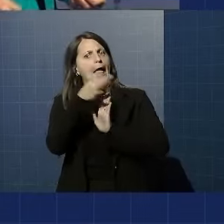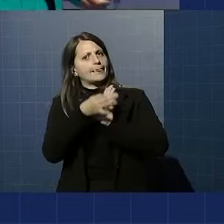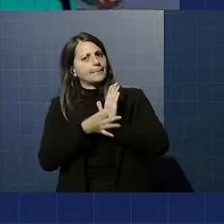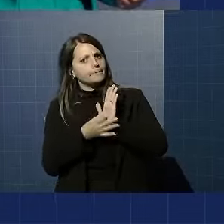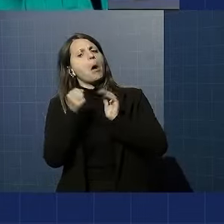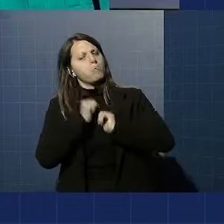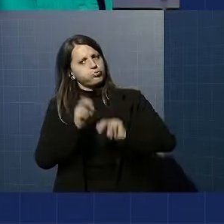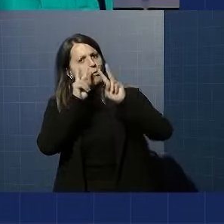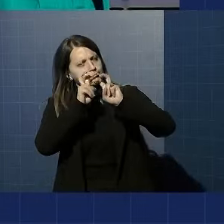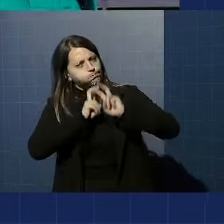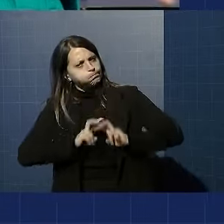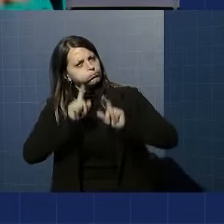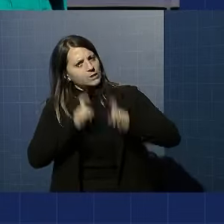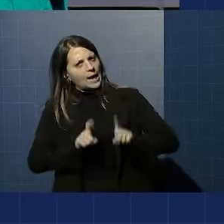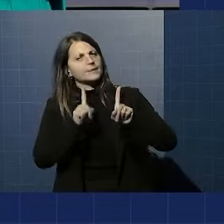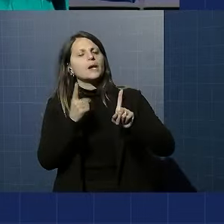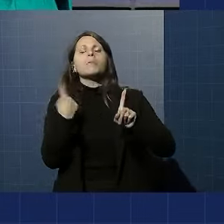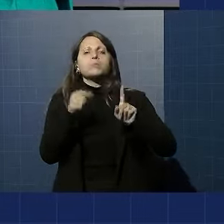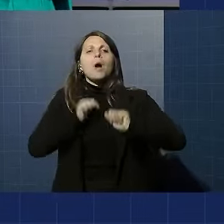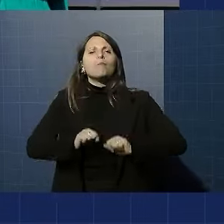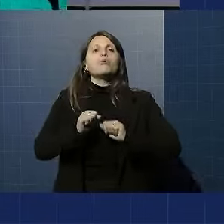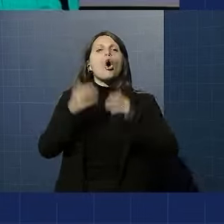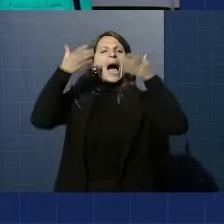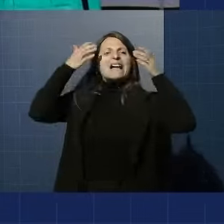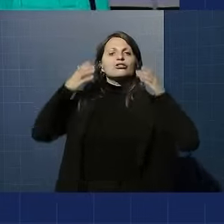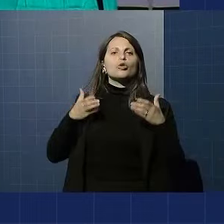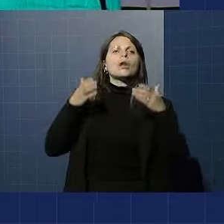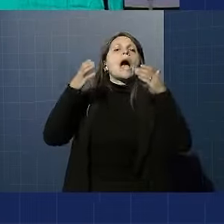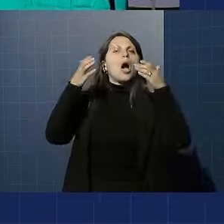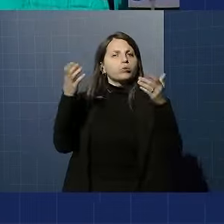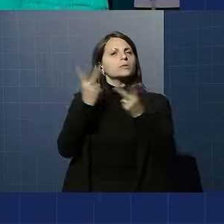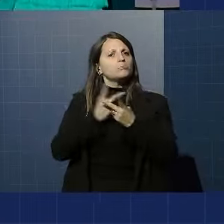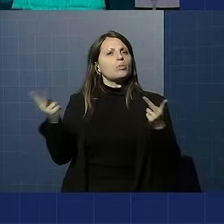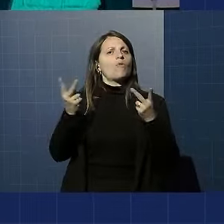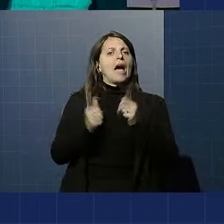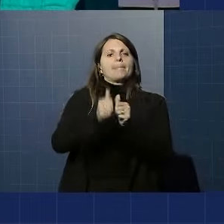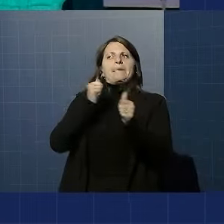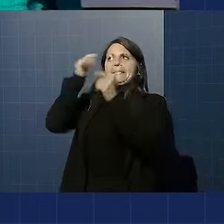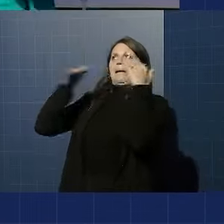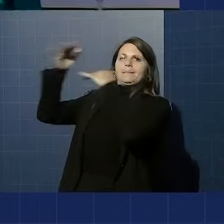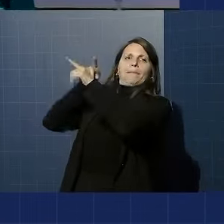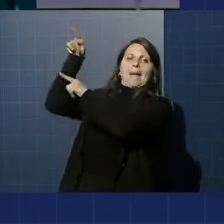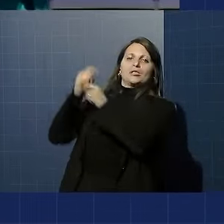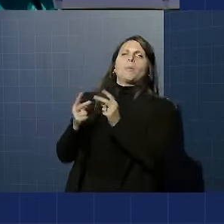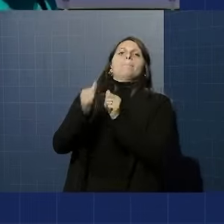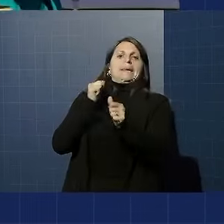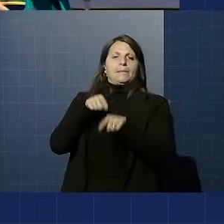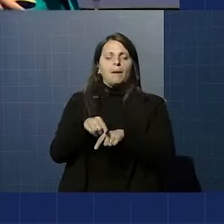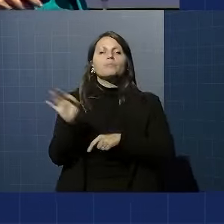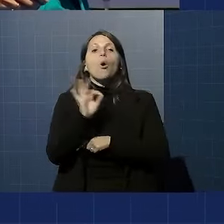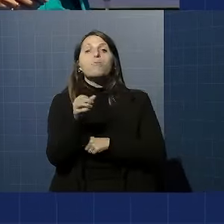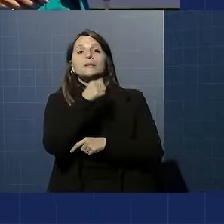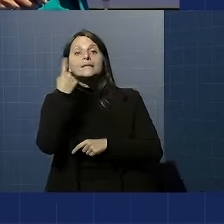do. Or it's used to test technology as a proof of concept before we then fly it in space to look at certain aspects